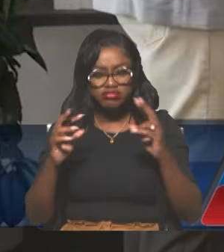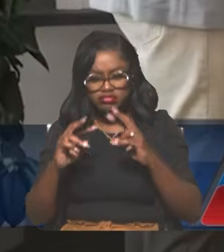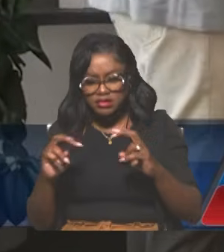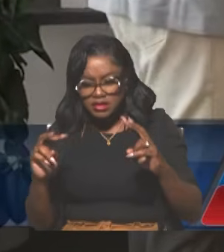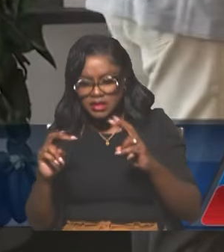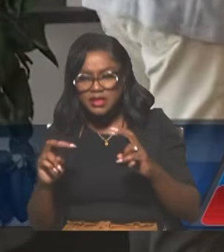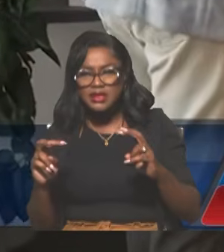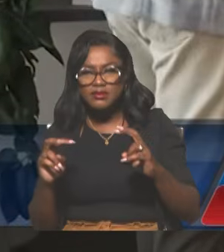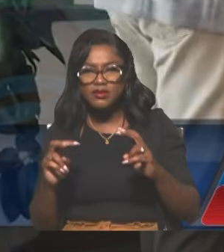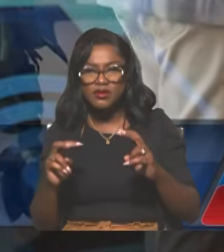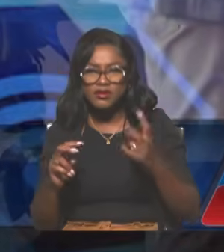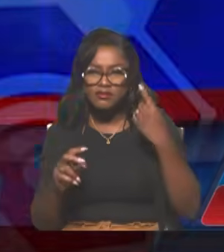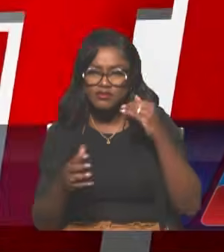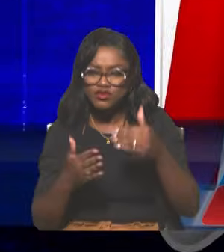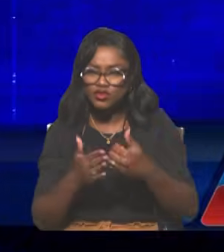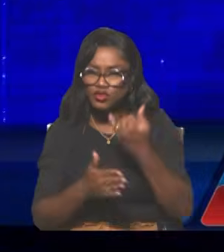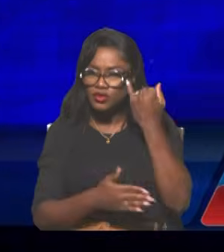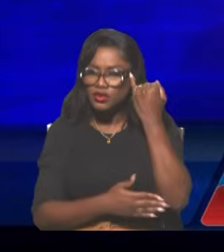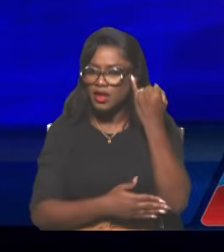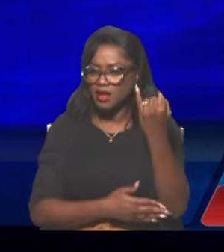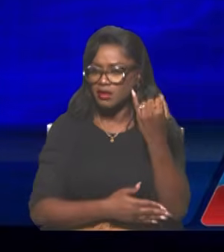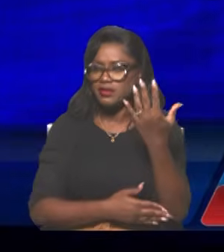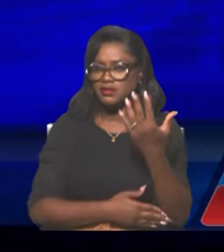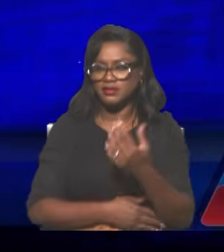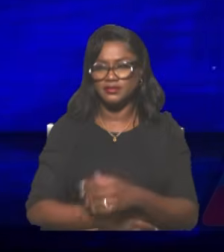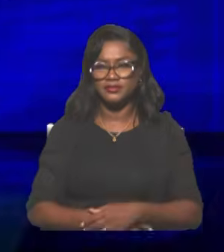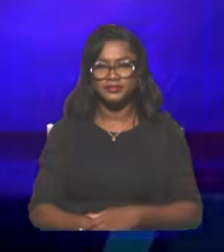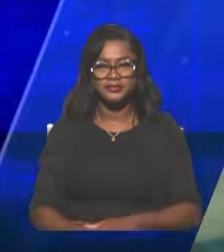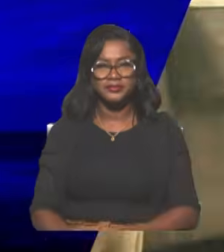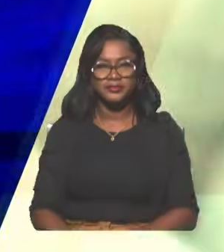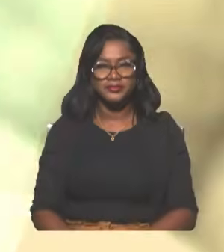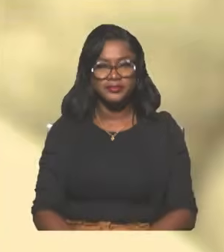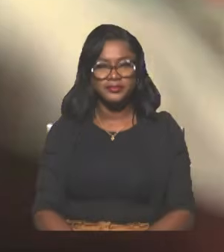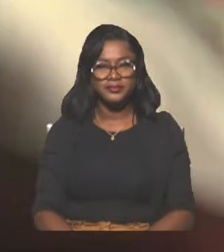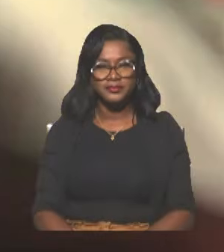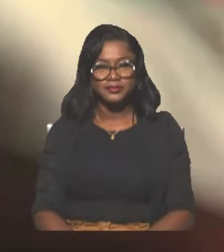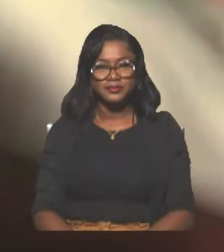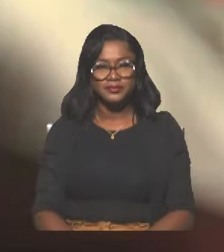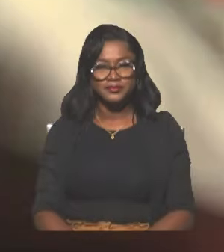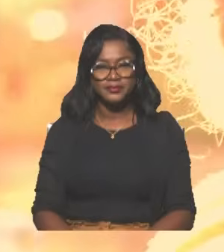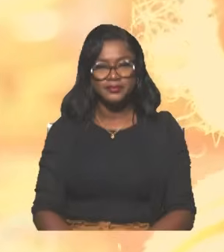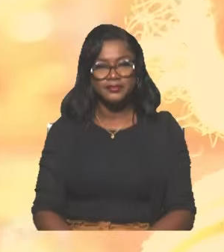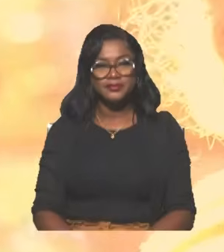spark innovation. I'm Mahalia Joseph-Wharton, keeping tabs on your inner circle.